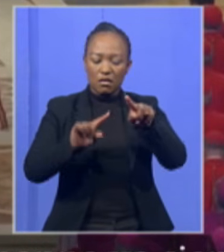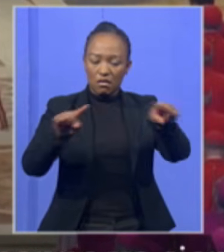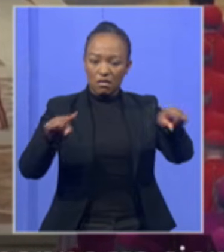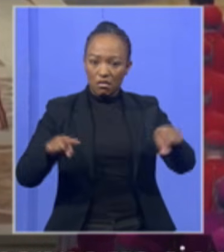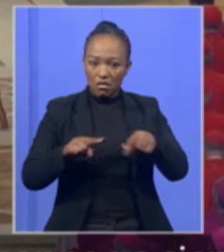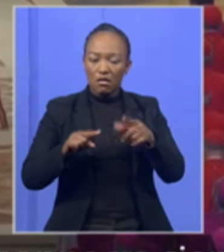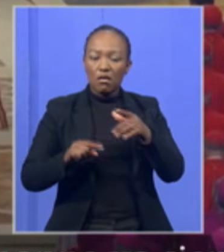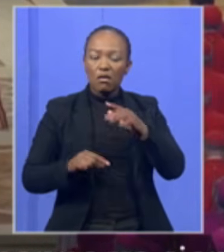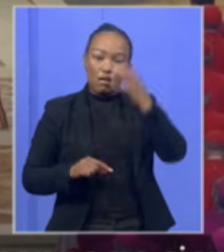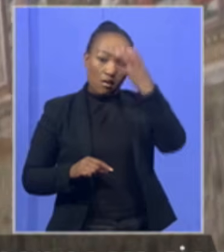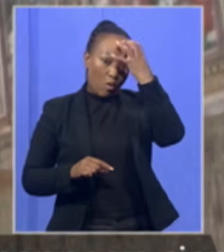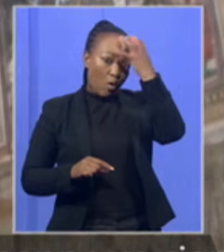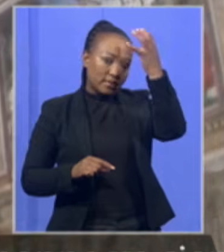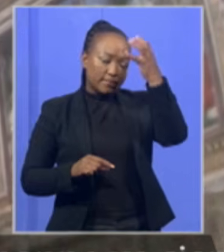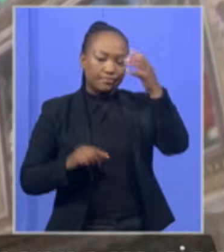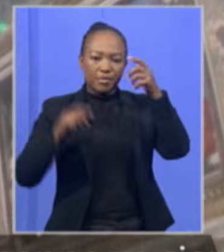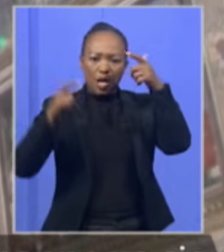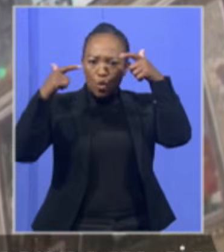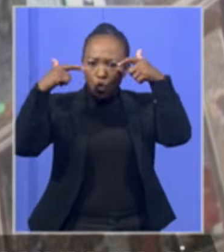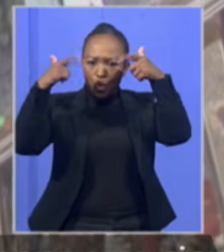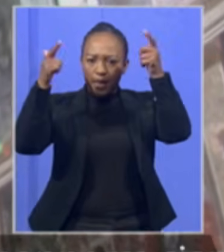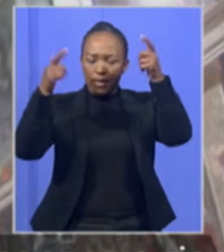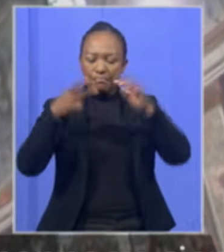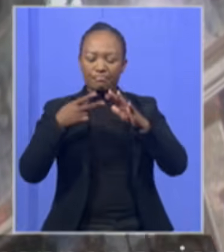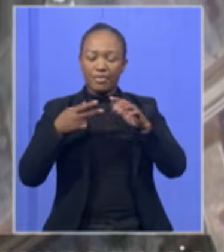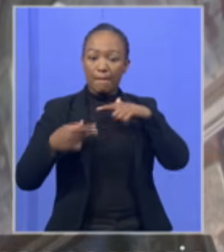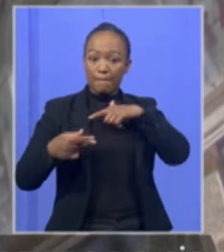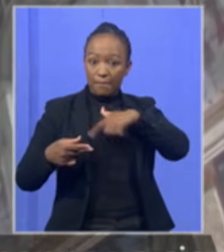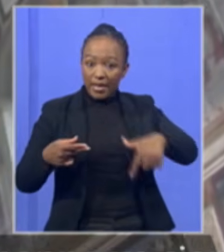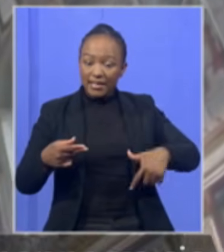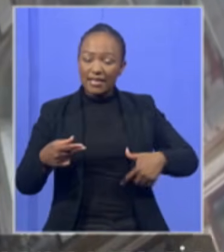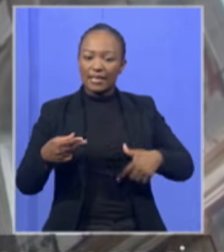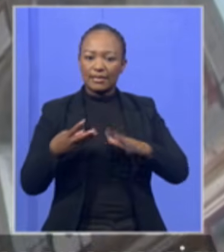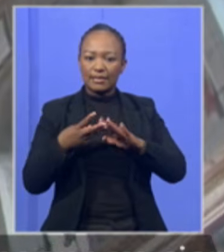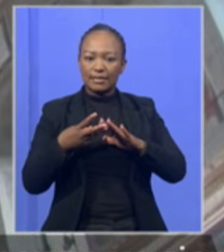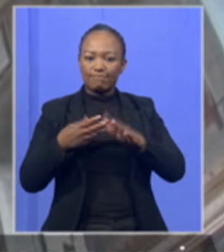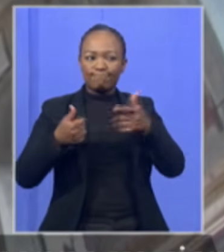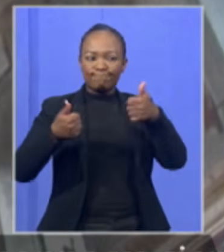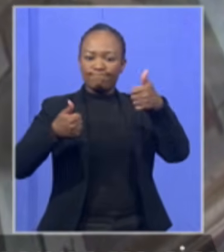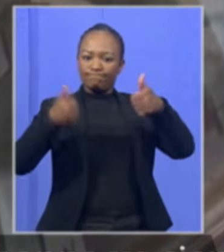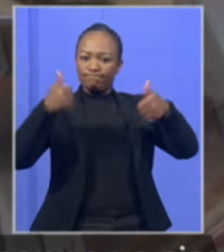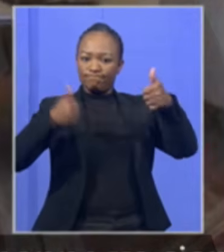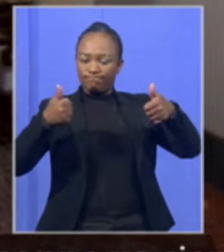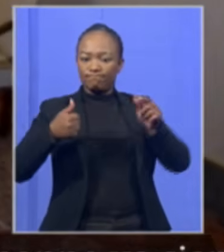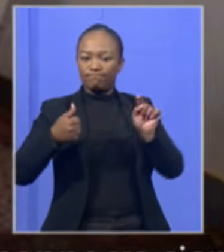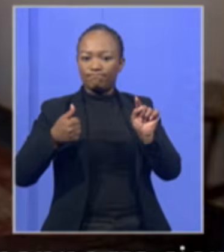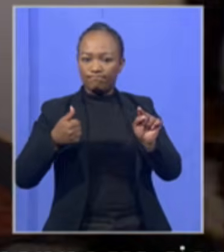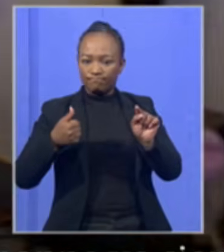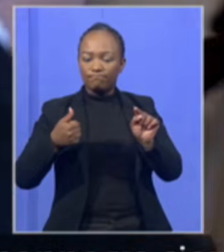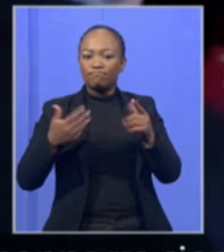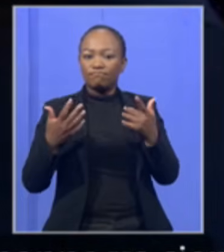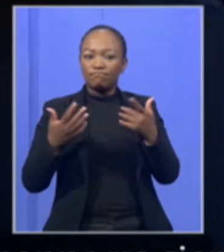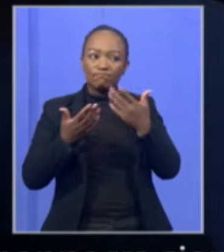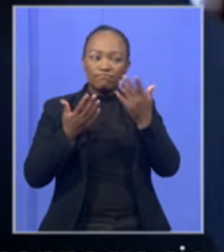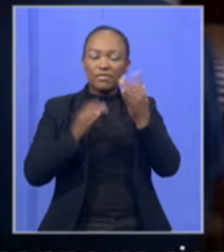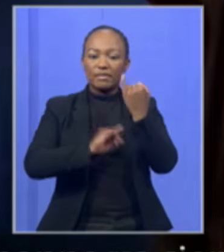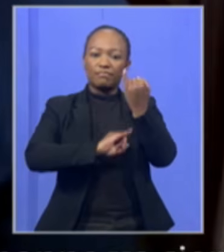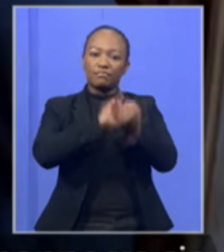dikgosikgolo, dikgosigadi, dipresidente, ditonakgolo, mokwaledi kakaretso wa